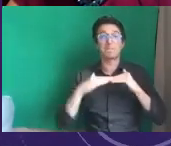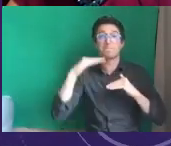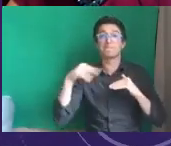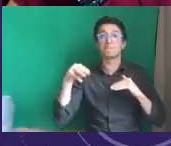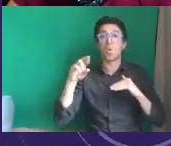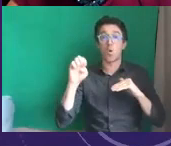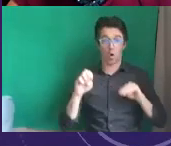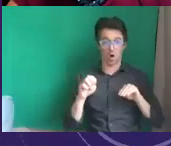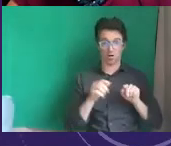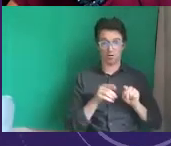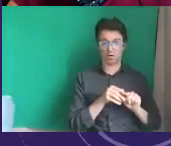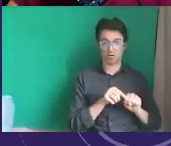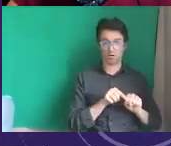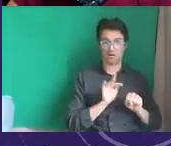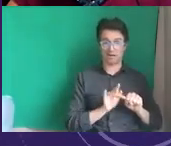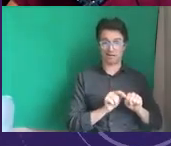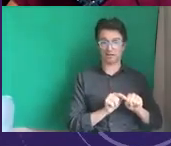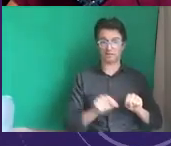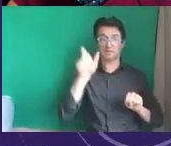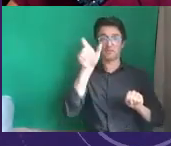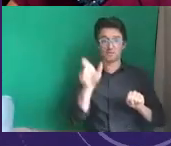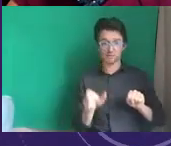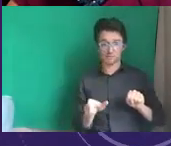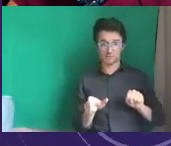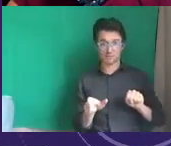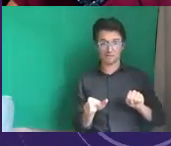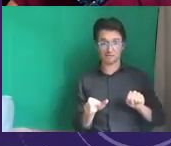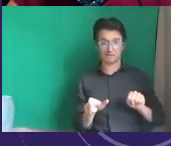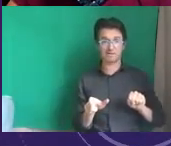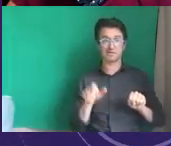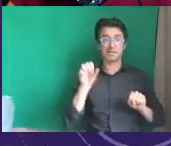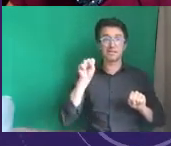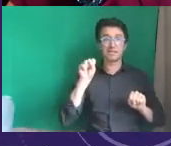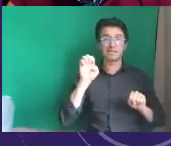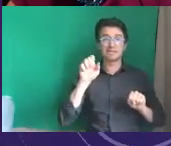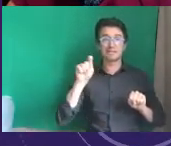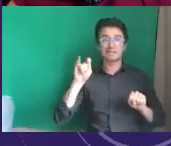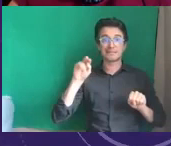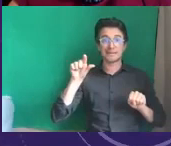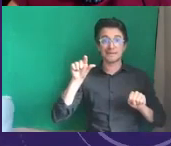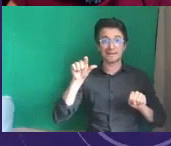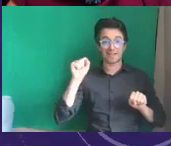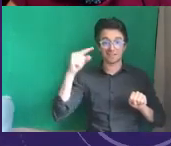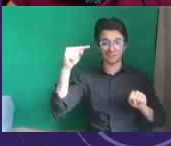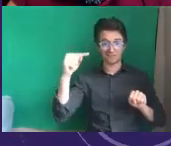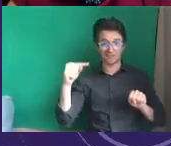to compose description. And you check that box off. Next slide.